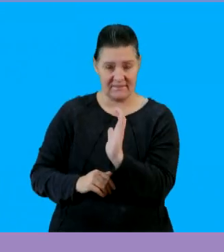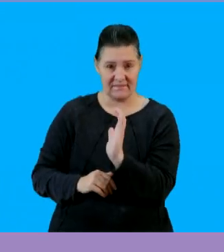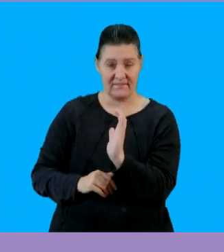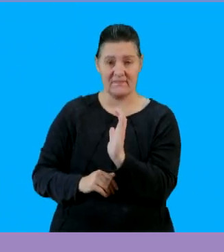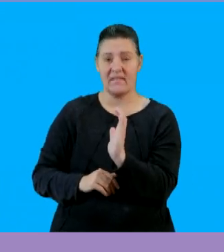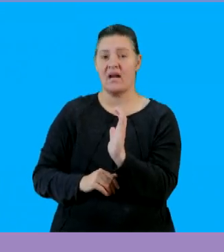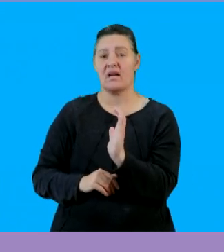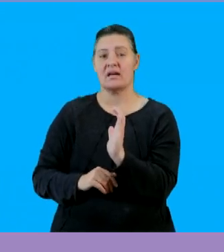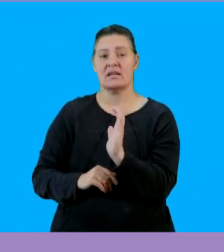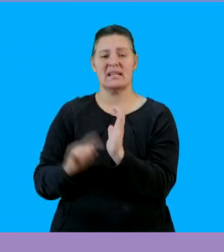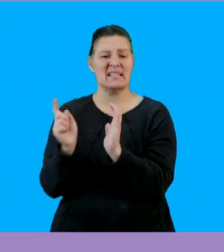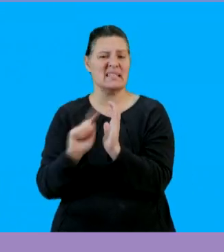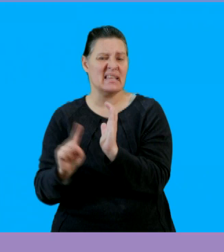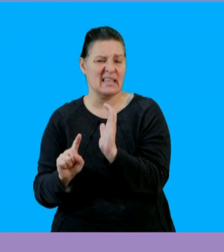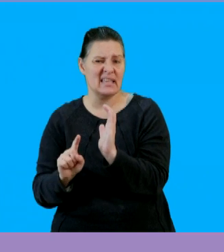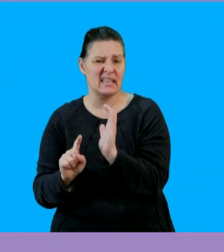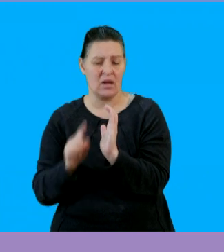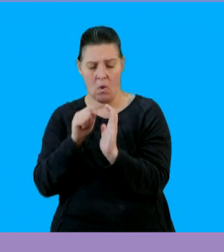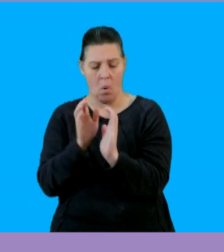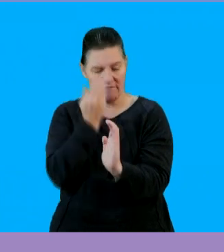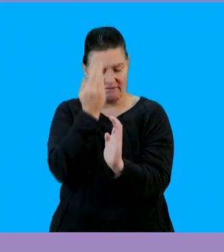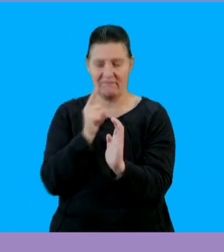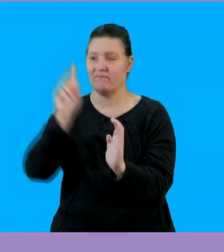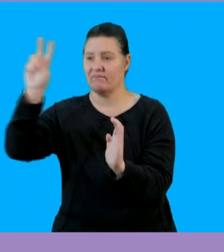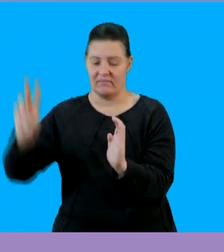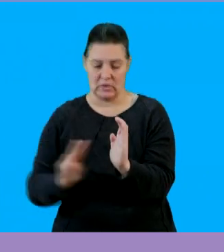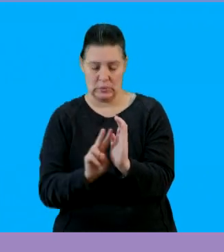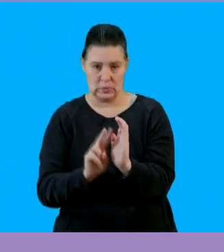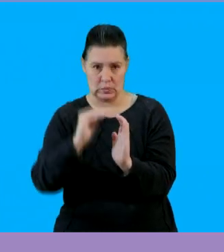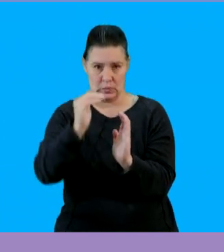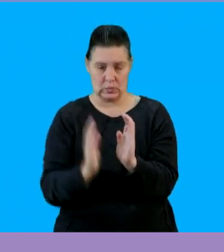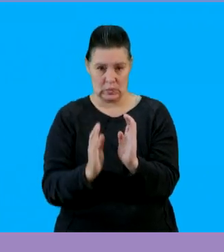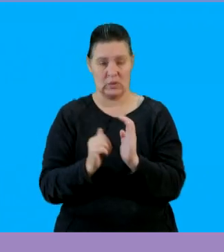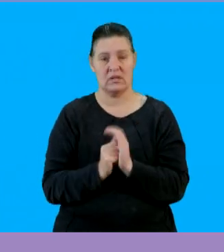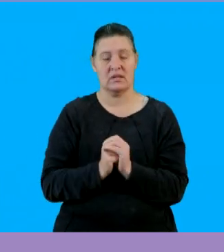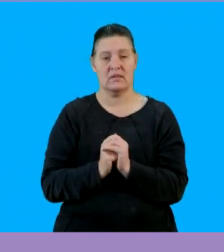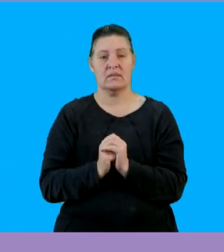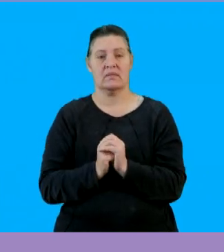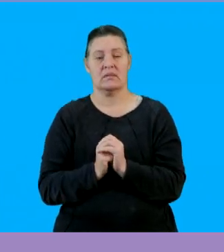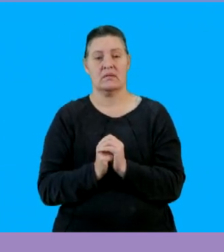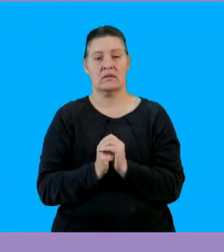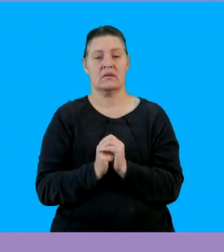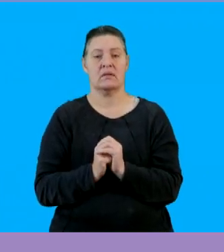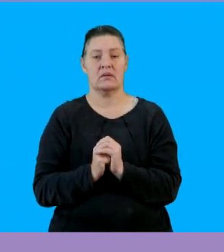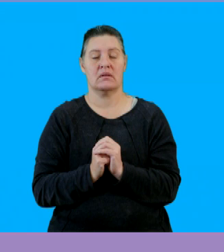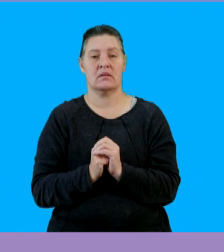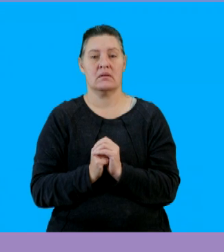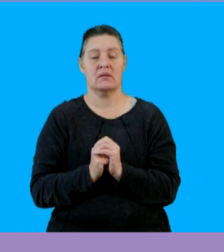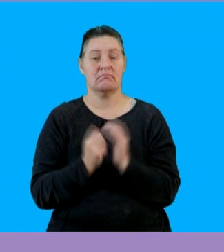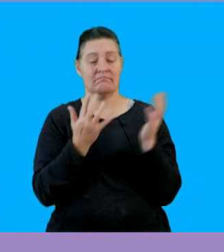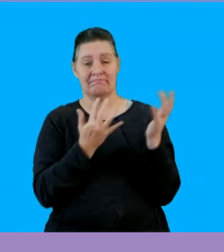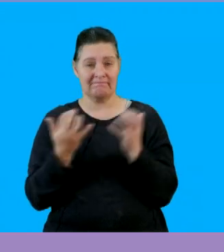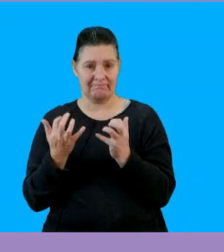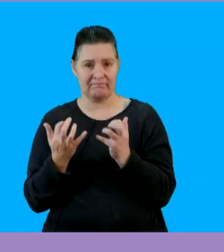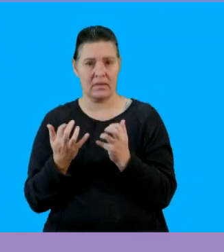we open a bracket there. What is the value for the z? That is the 2. Then we can